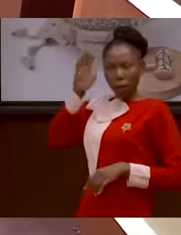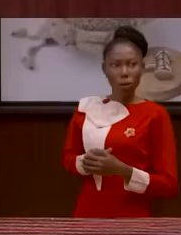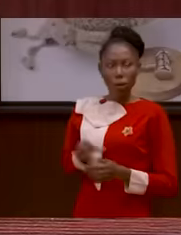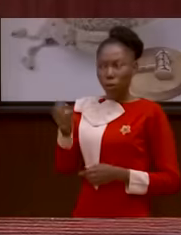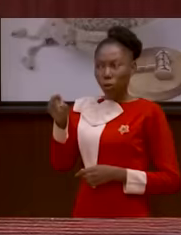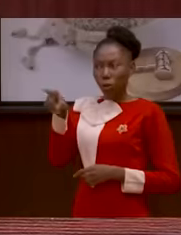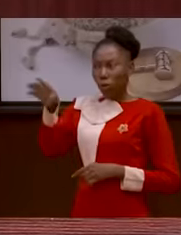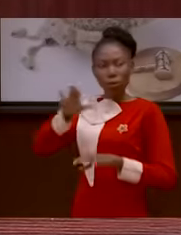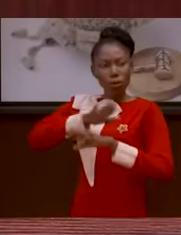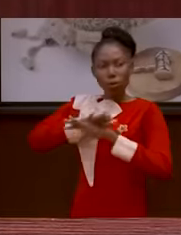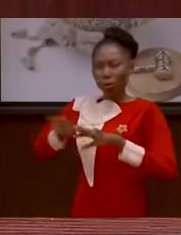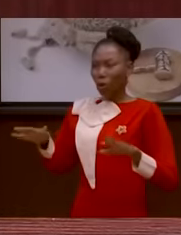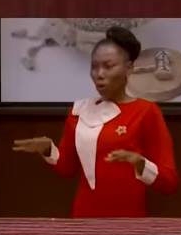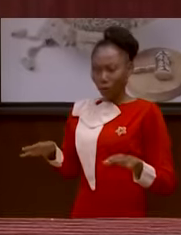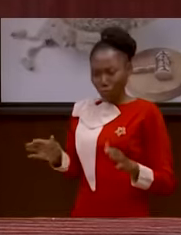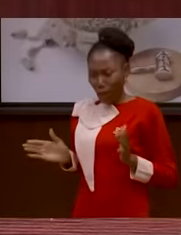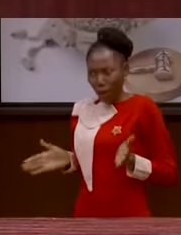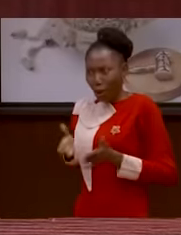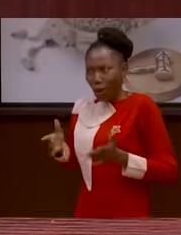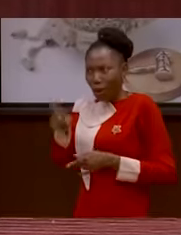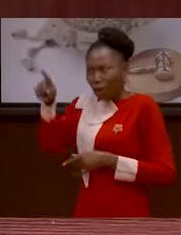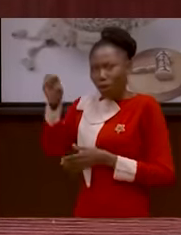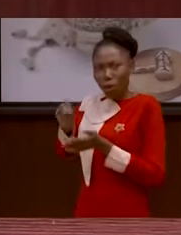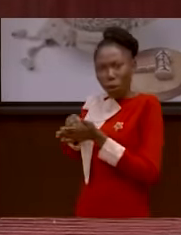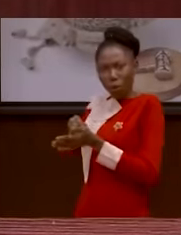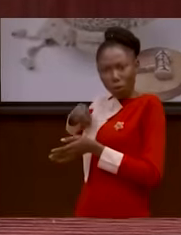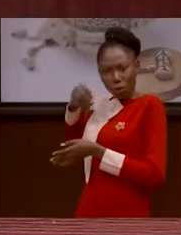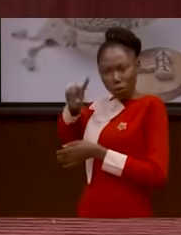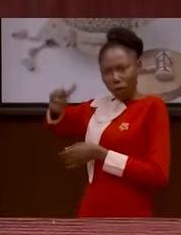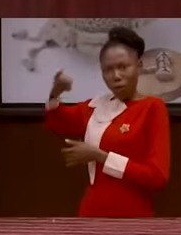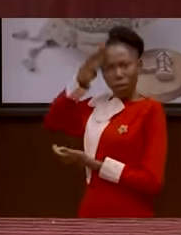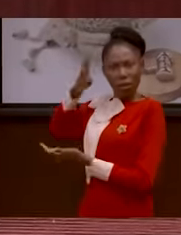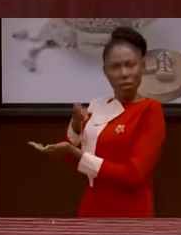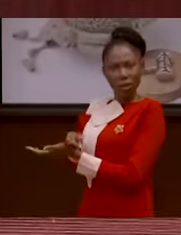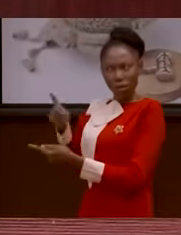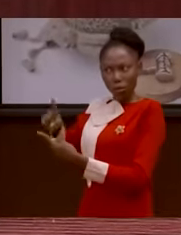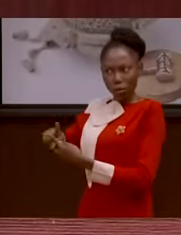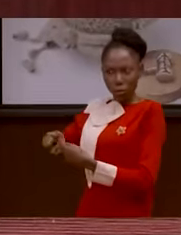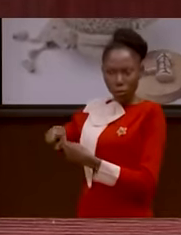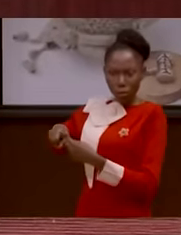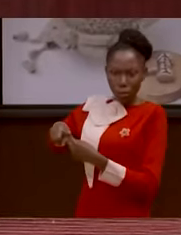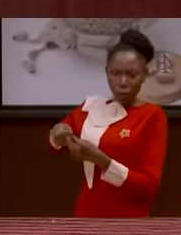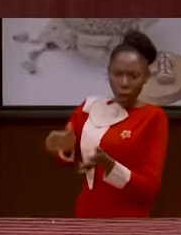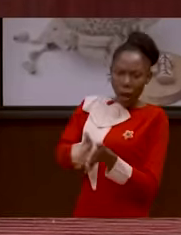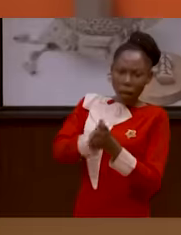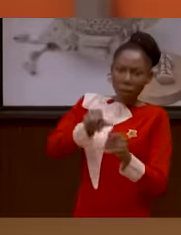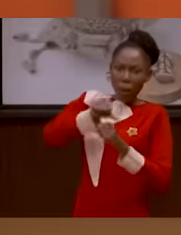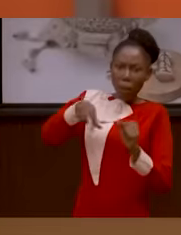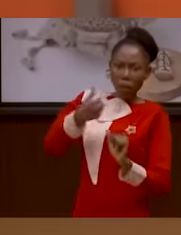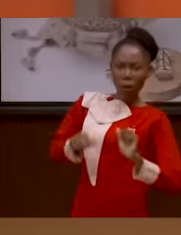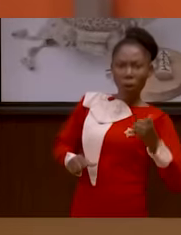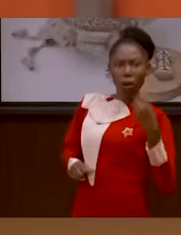No. You don't encourage him to ask after the sisters and look out for his sisters? It's junior